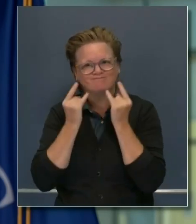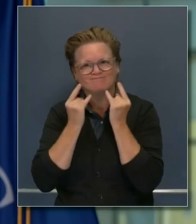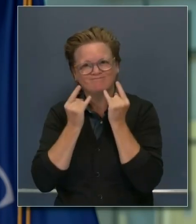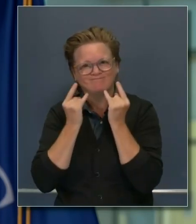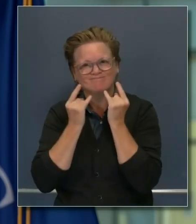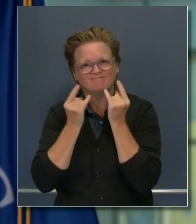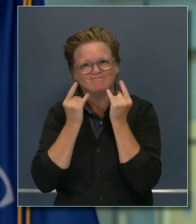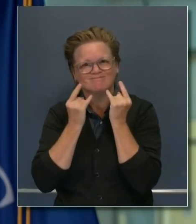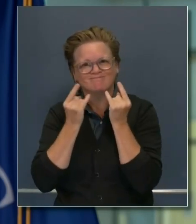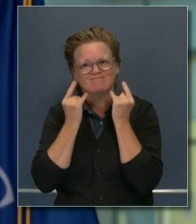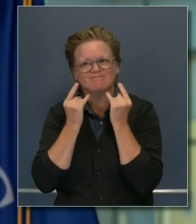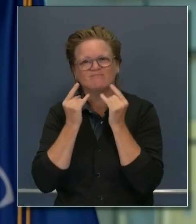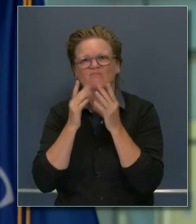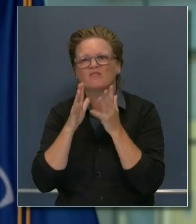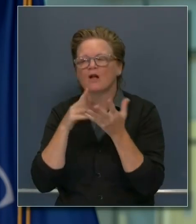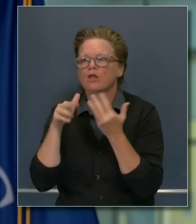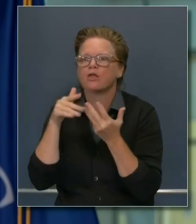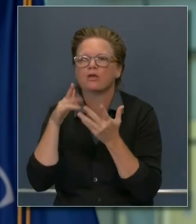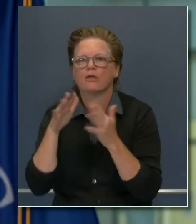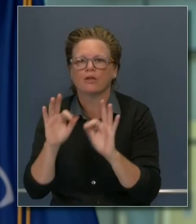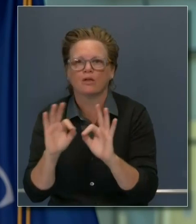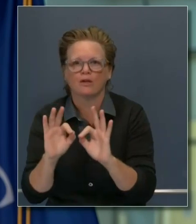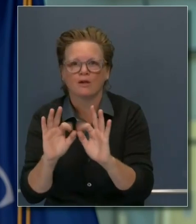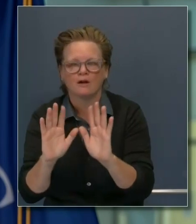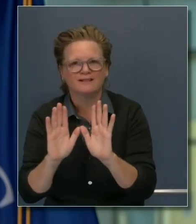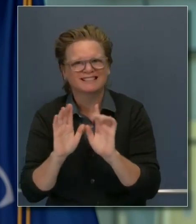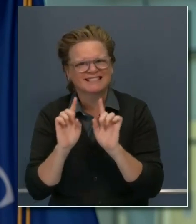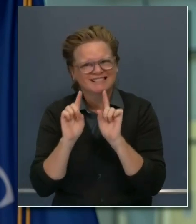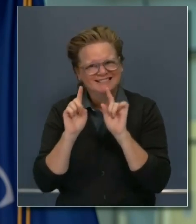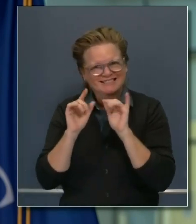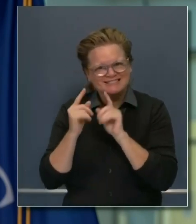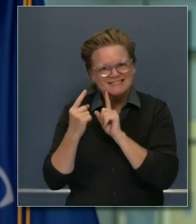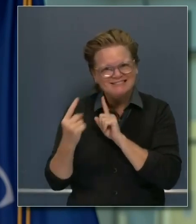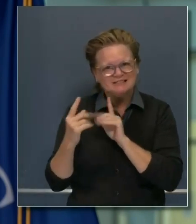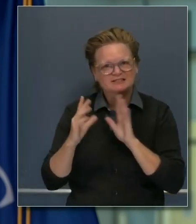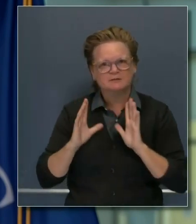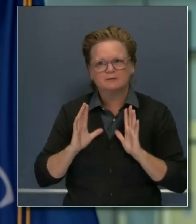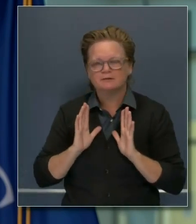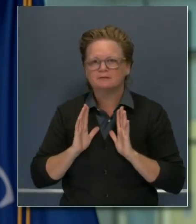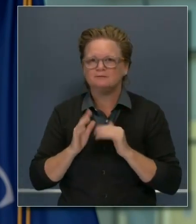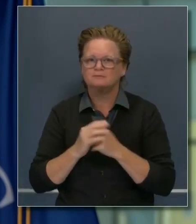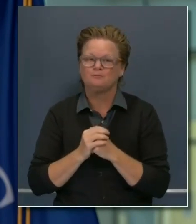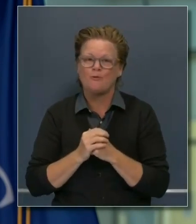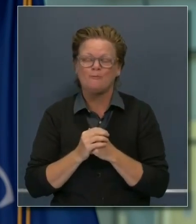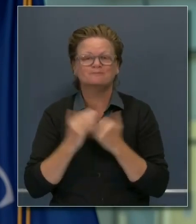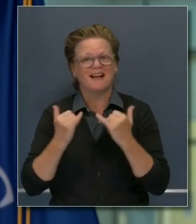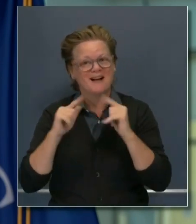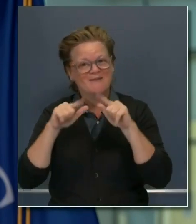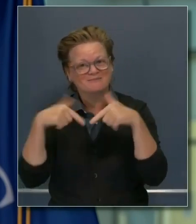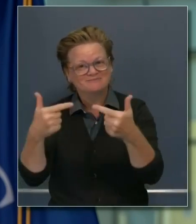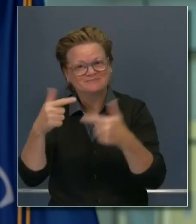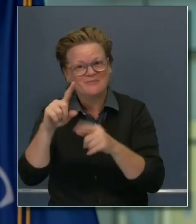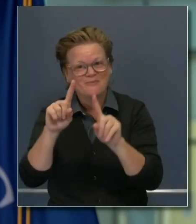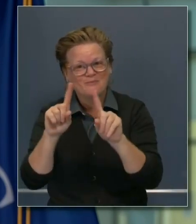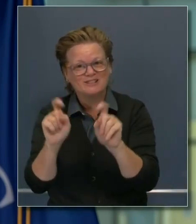and minimizing mixing to the extent possible. With that, happy to answer any questions.